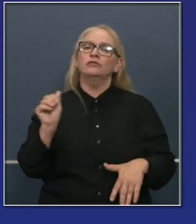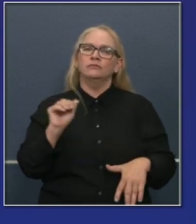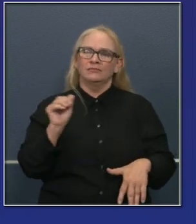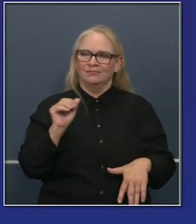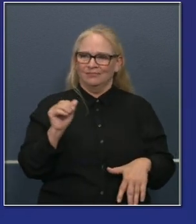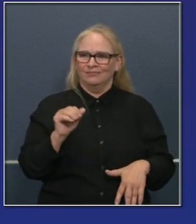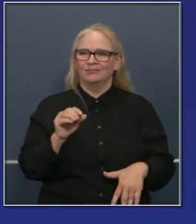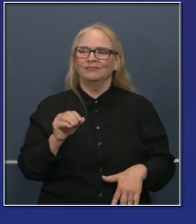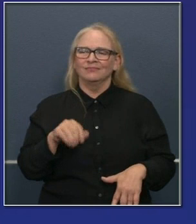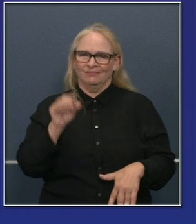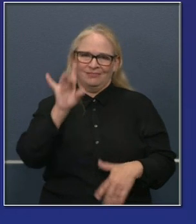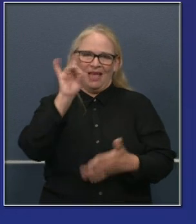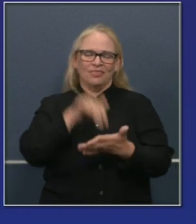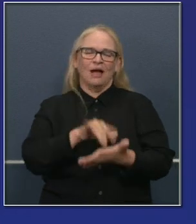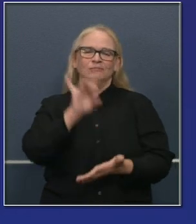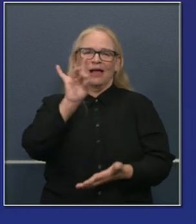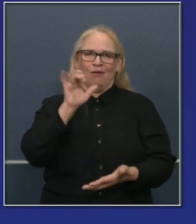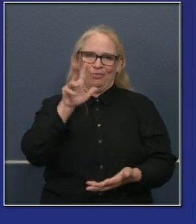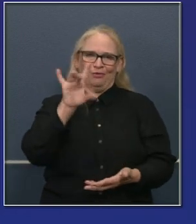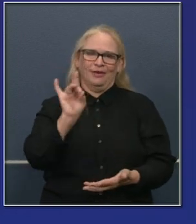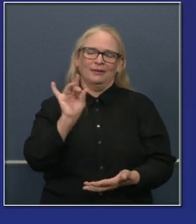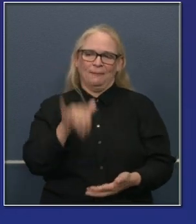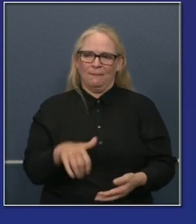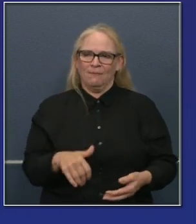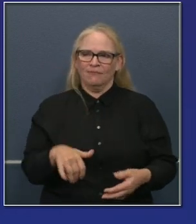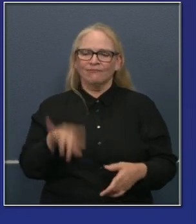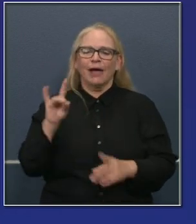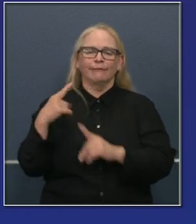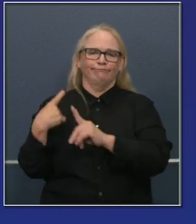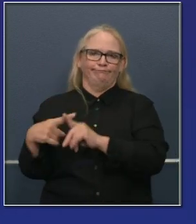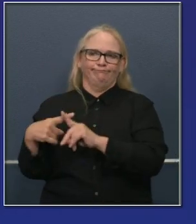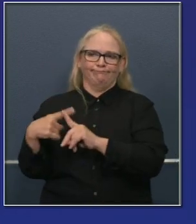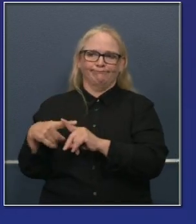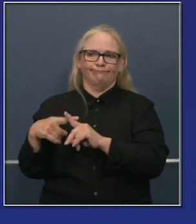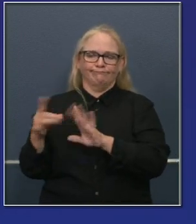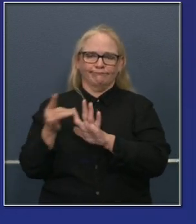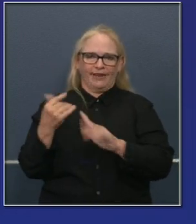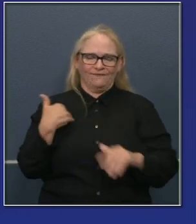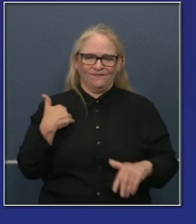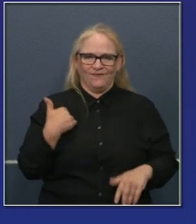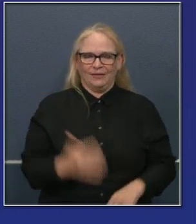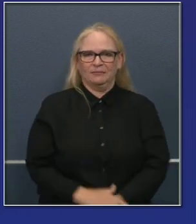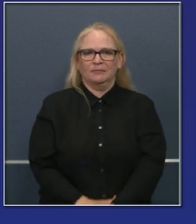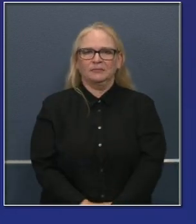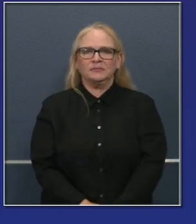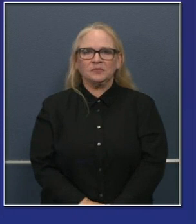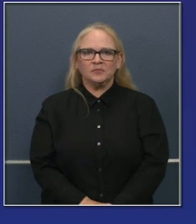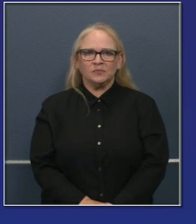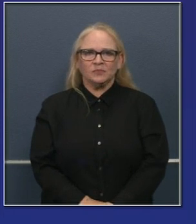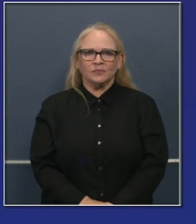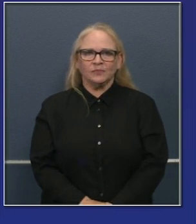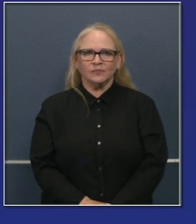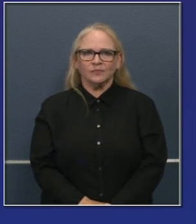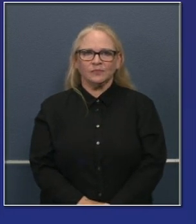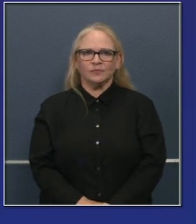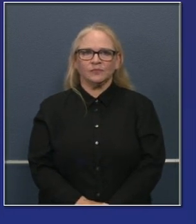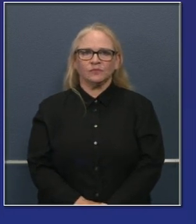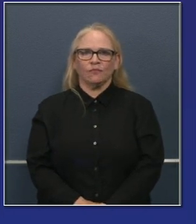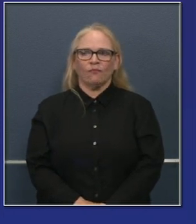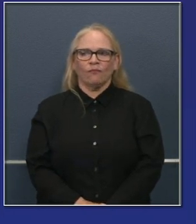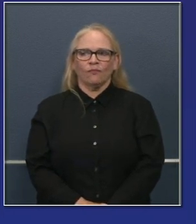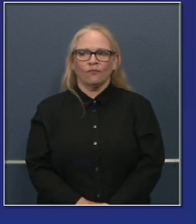8,838. You'll see the positivity rate has gone actually down